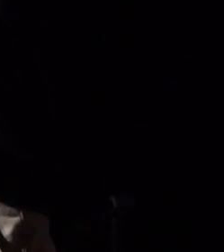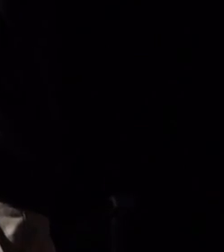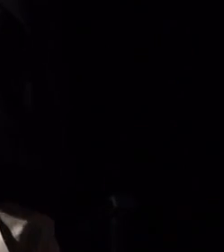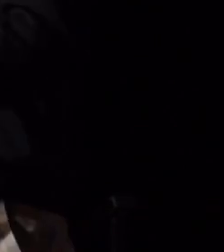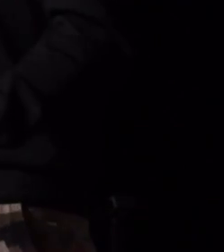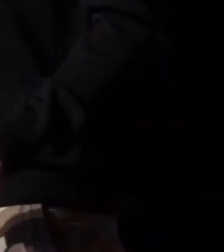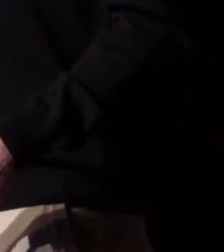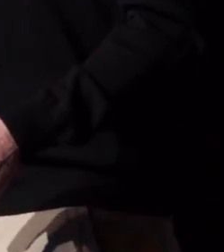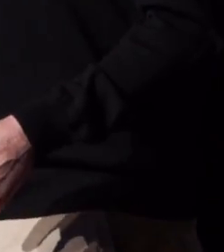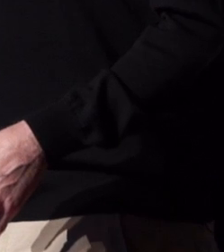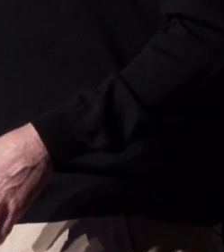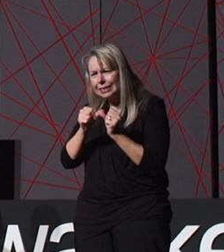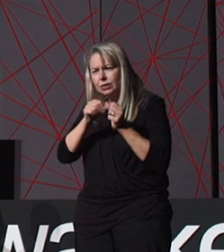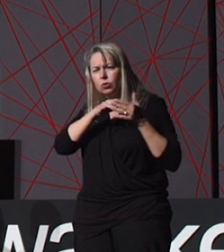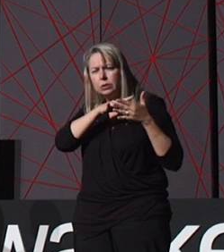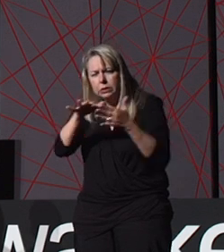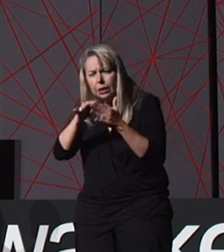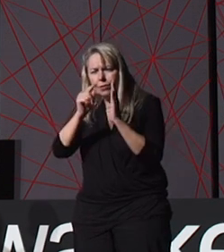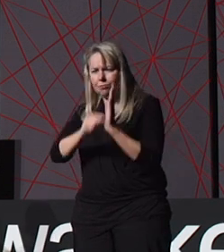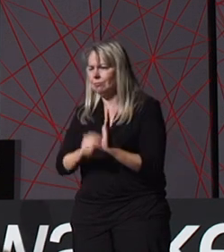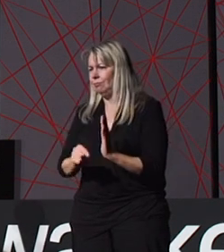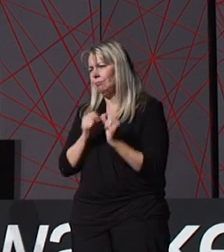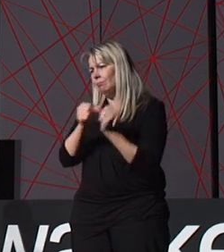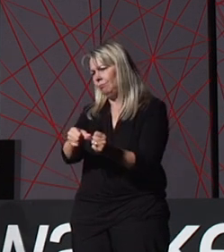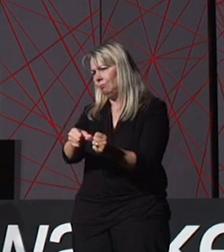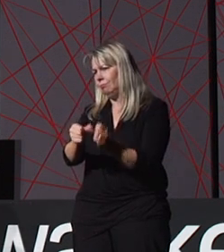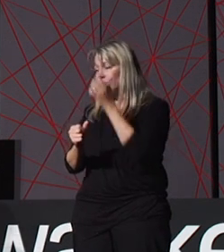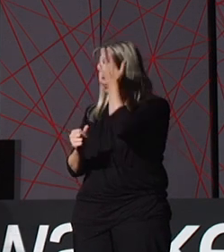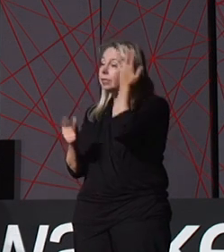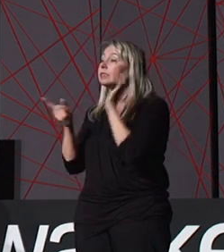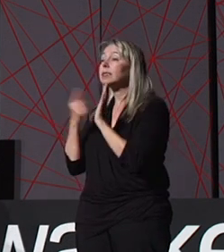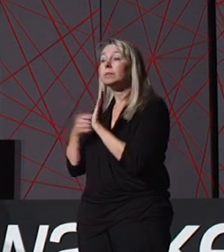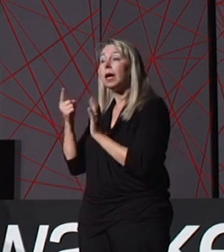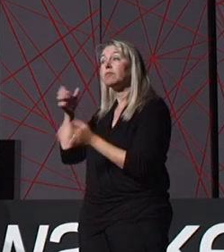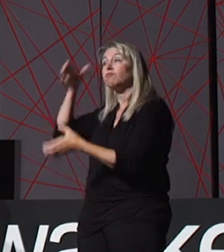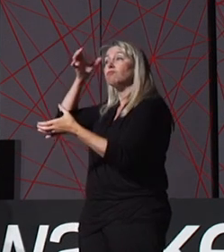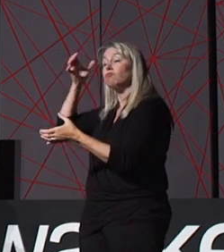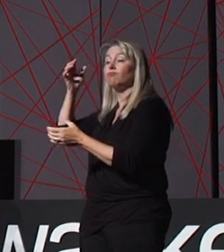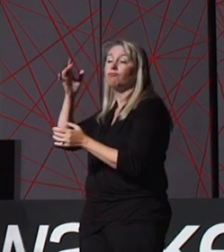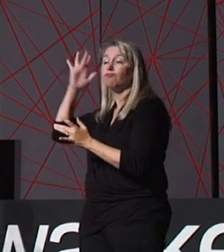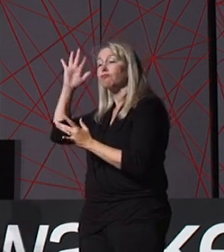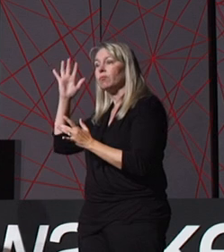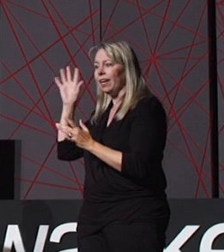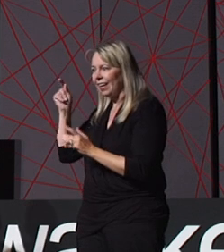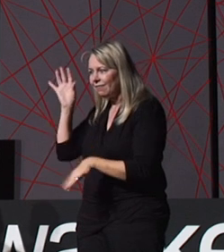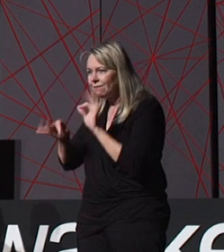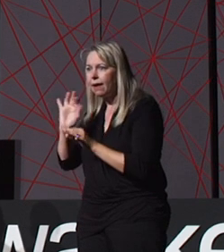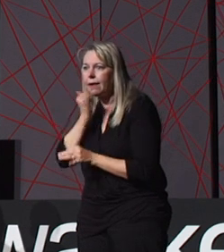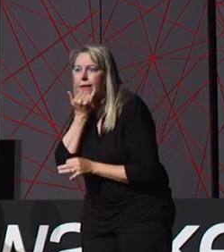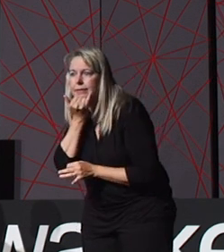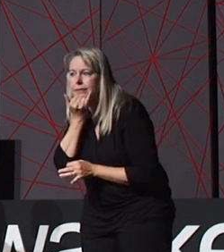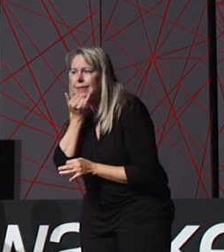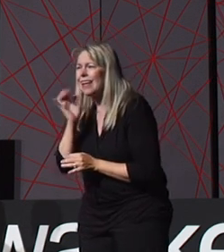study. Some lucky scholars have huge accidental breakthroughs which change everything. These